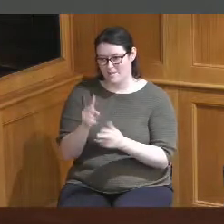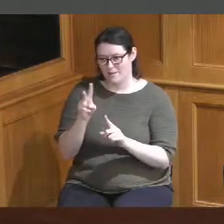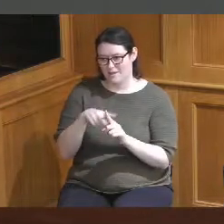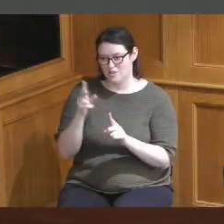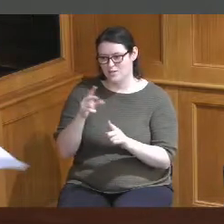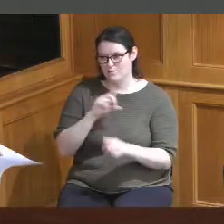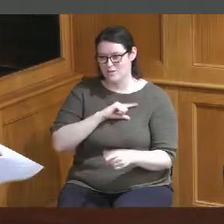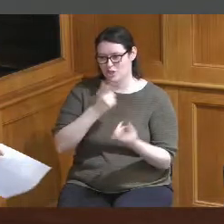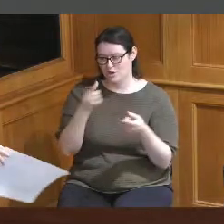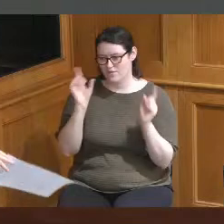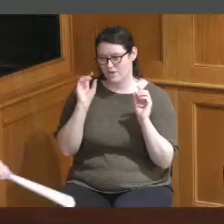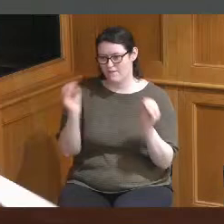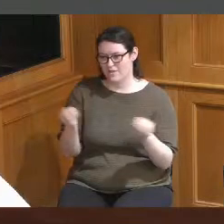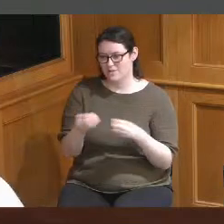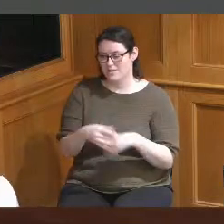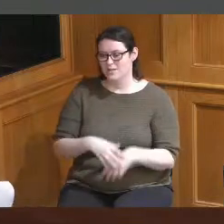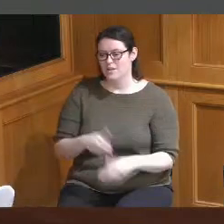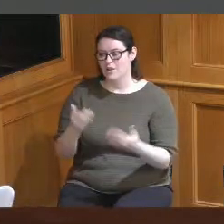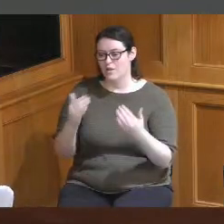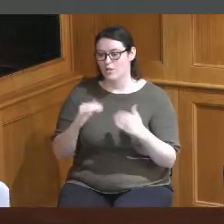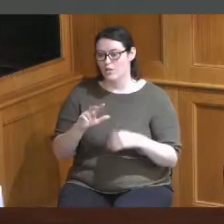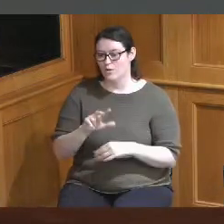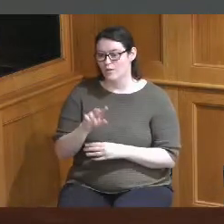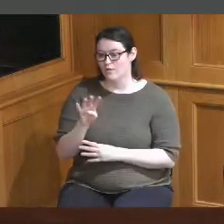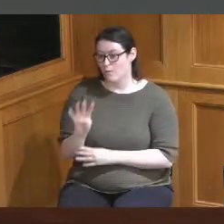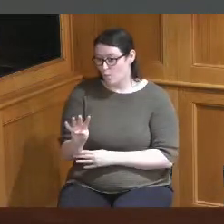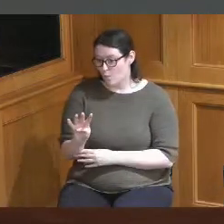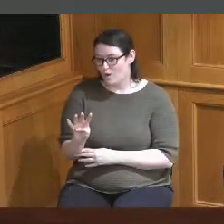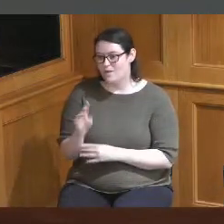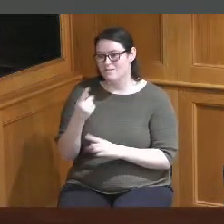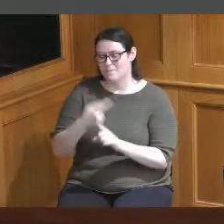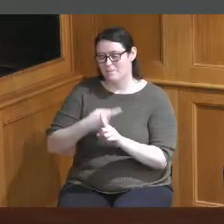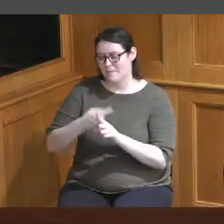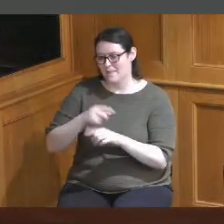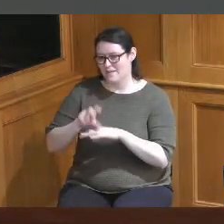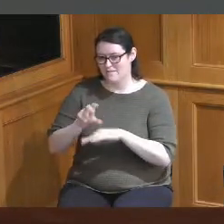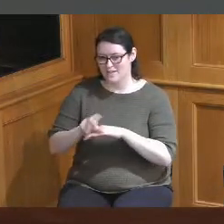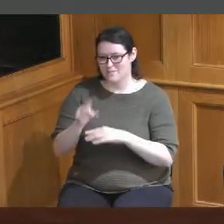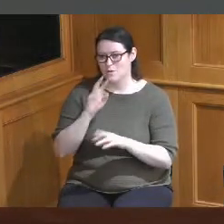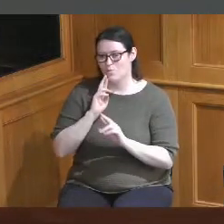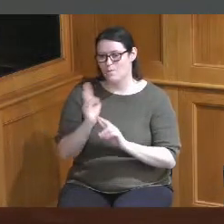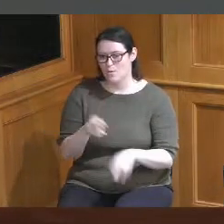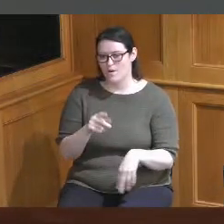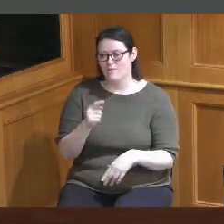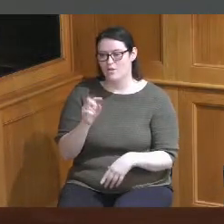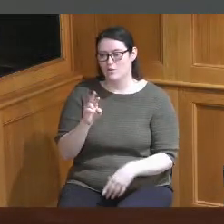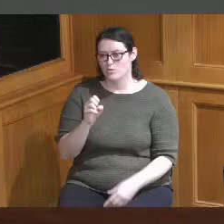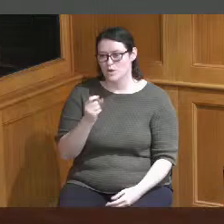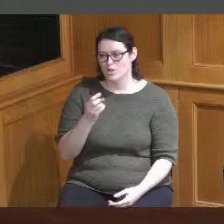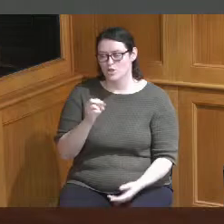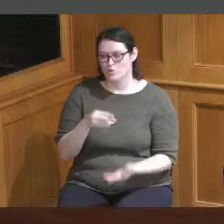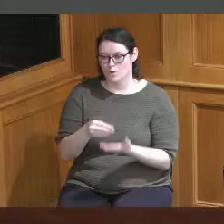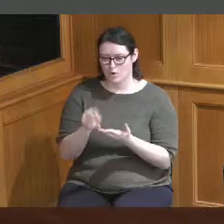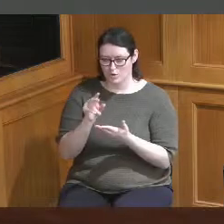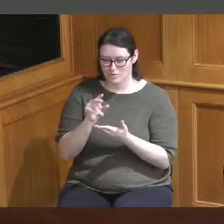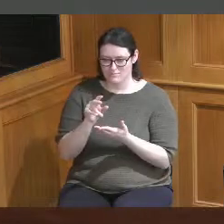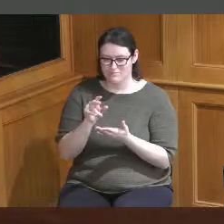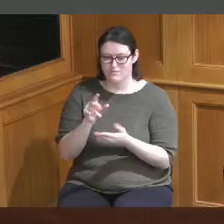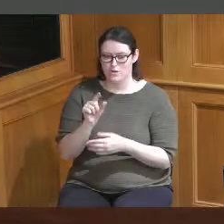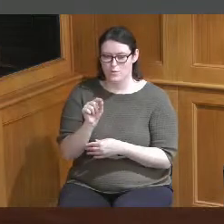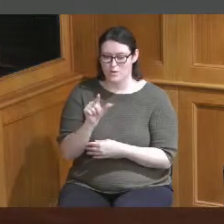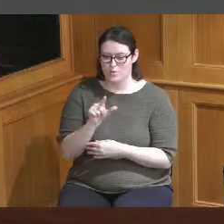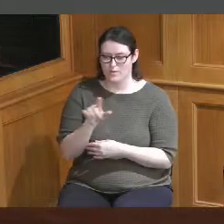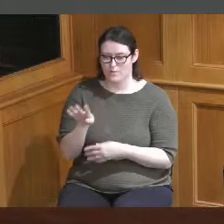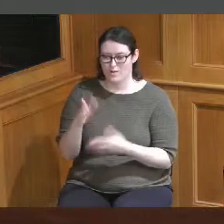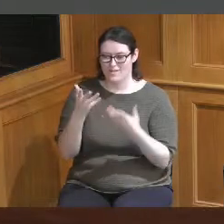Office. Item 34 is the monthly investment report for the Treasurer for October of 24, and that concludes